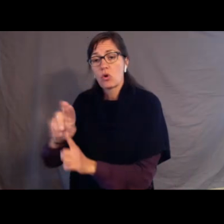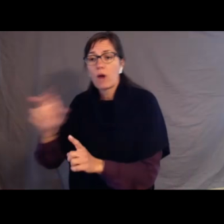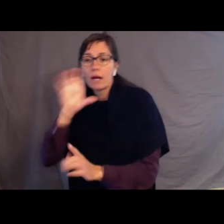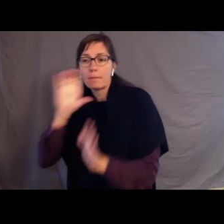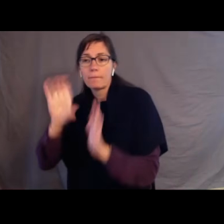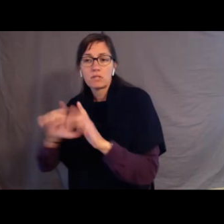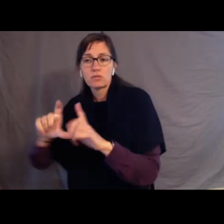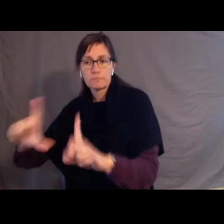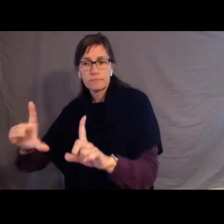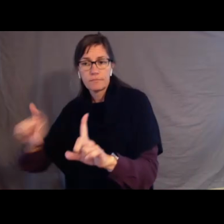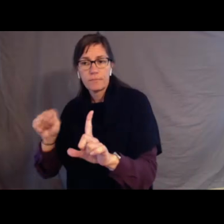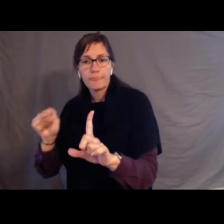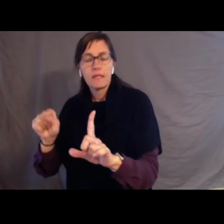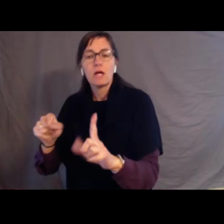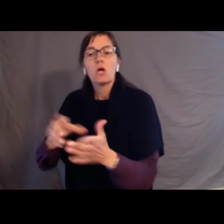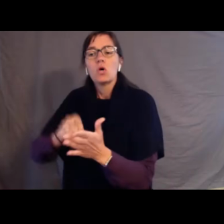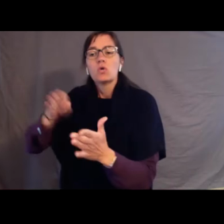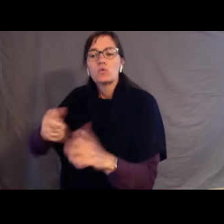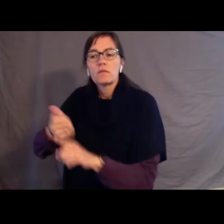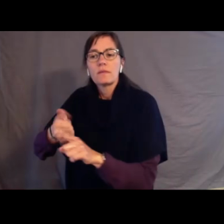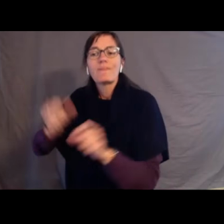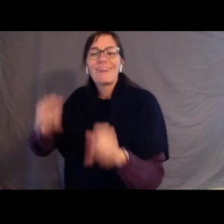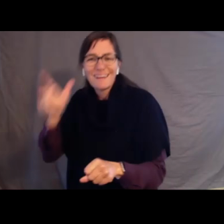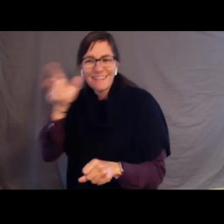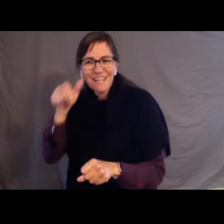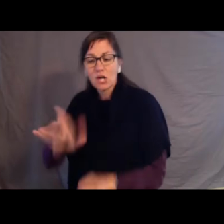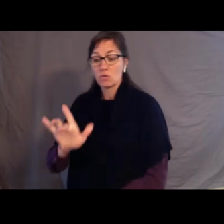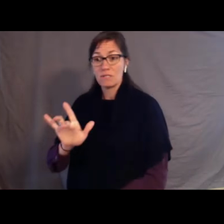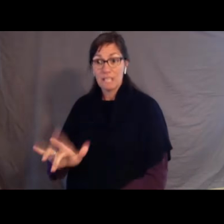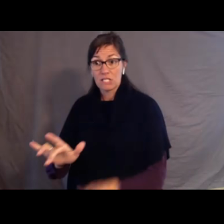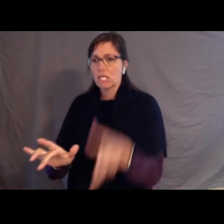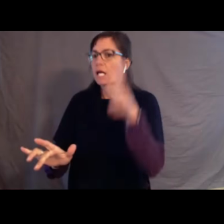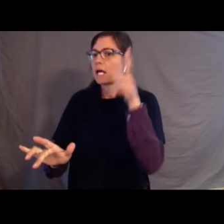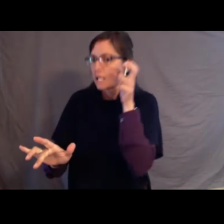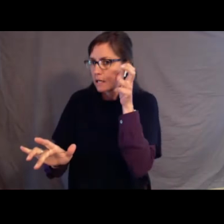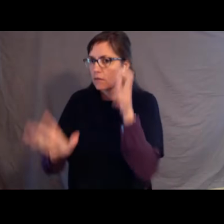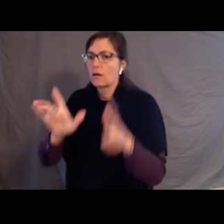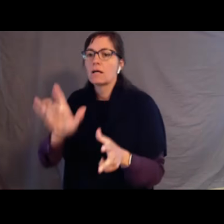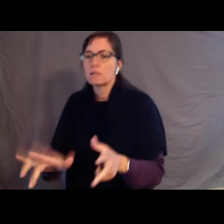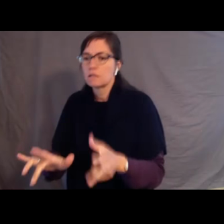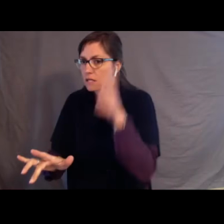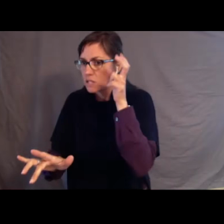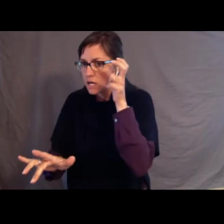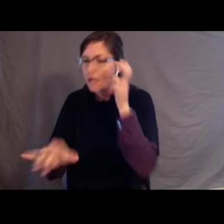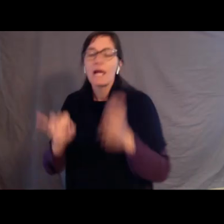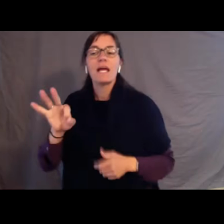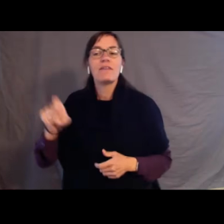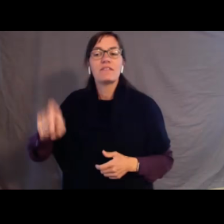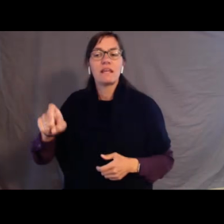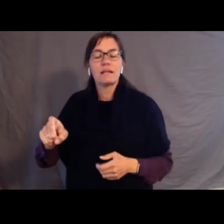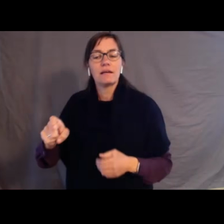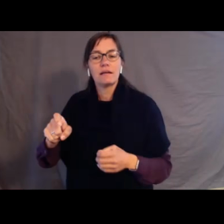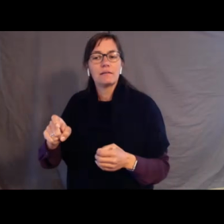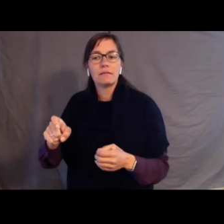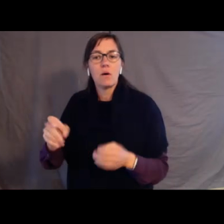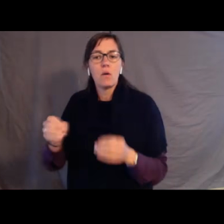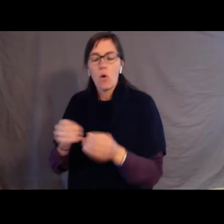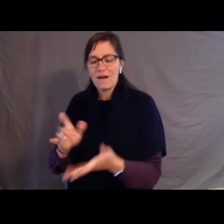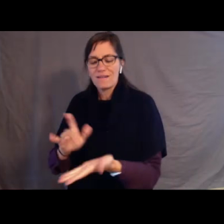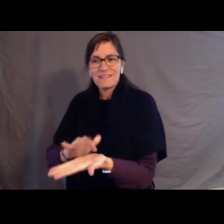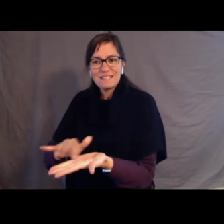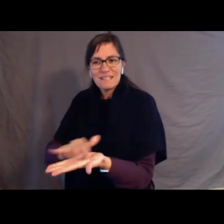to obviously hear, it's a voice output system, but if they needed additional support, you might use a tactile